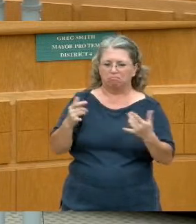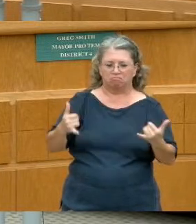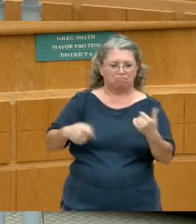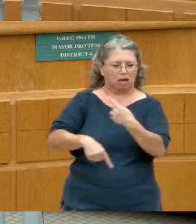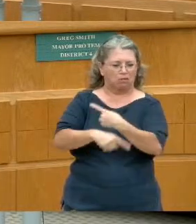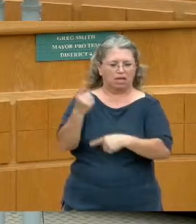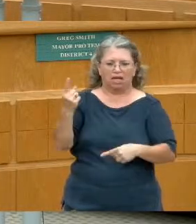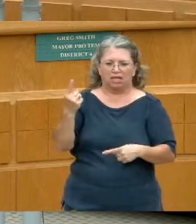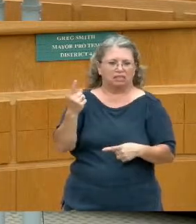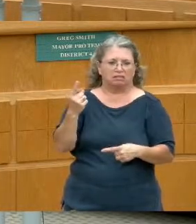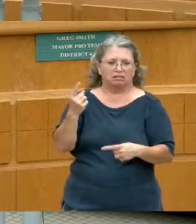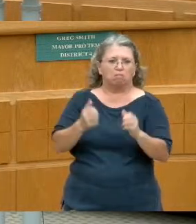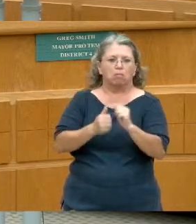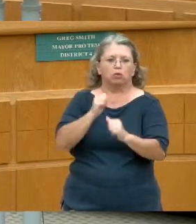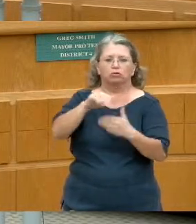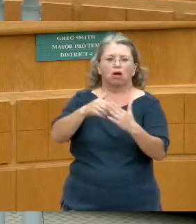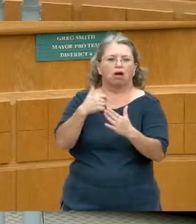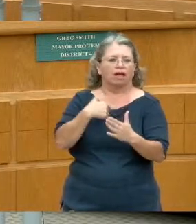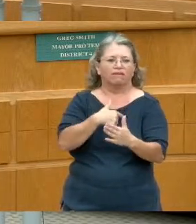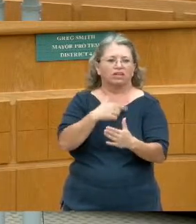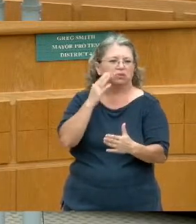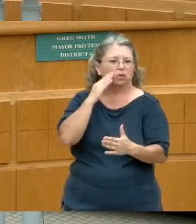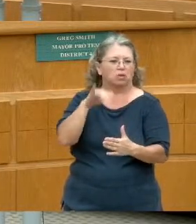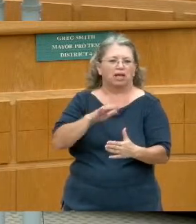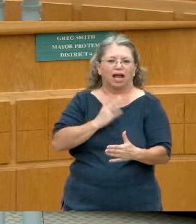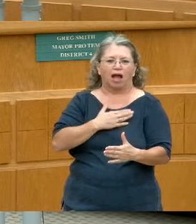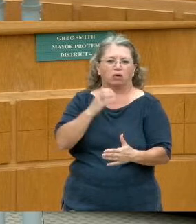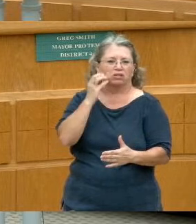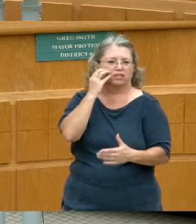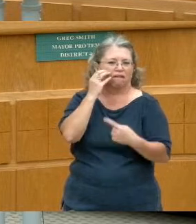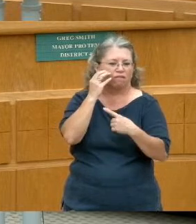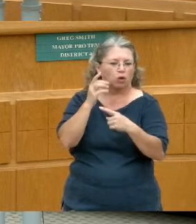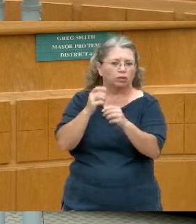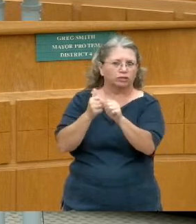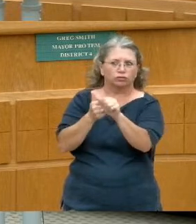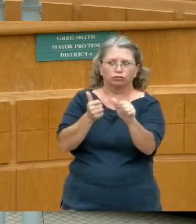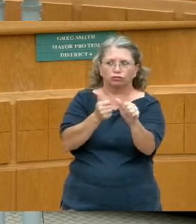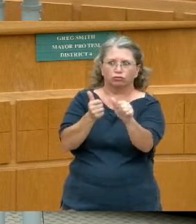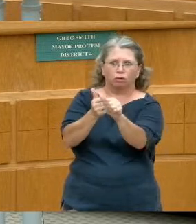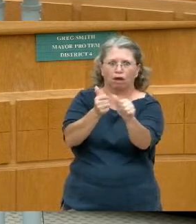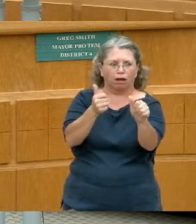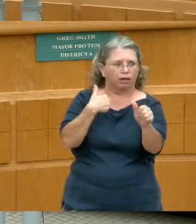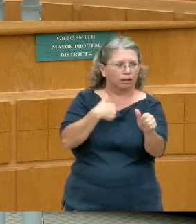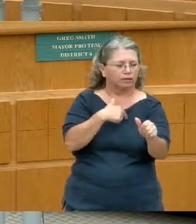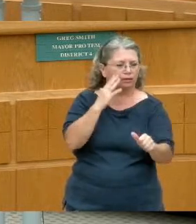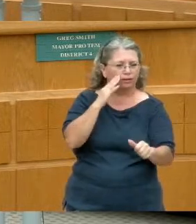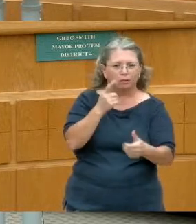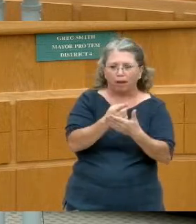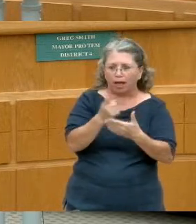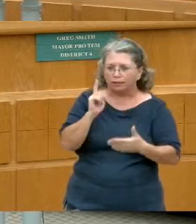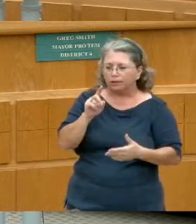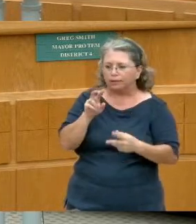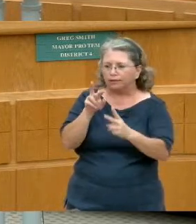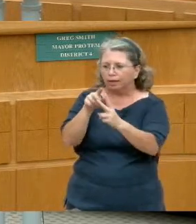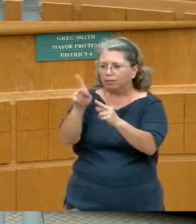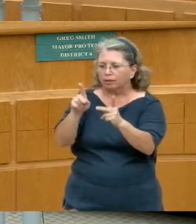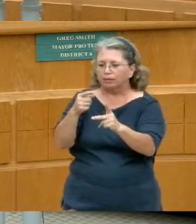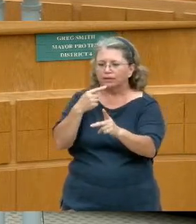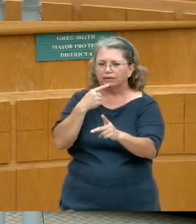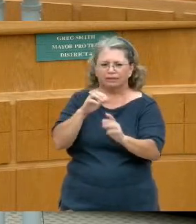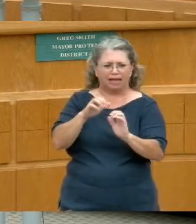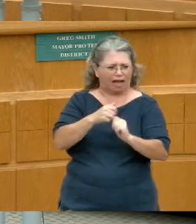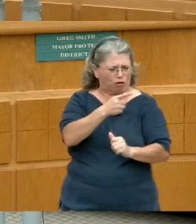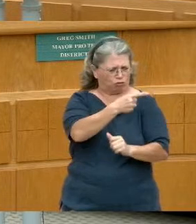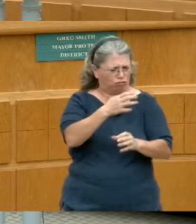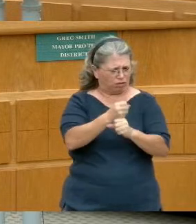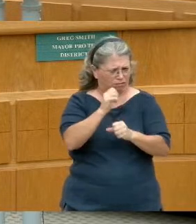because almost all of us are being tracked with our cell phones. So you might be wondering, I know last week a couple people were saying, well, how do we have access to that